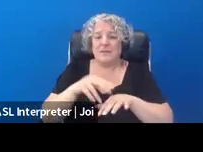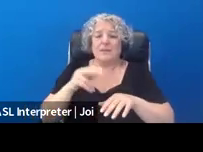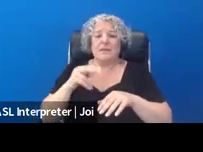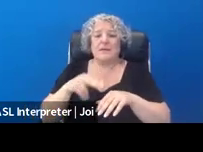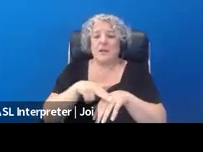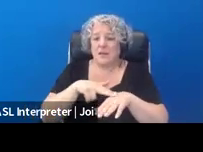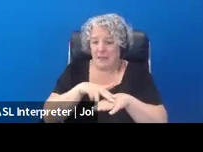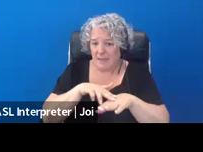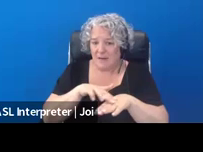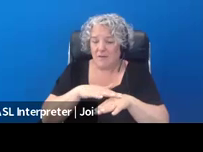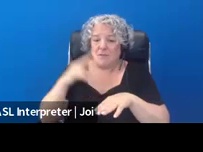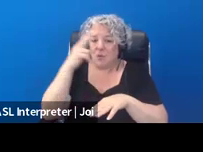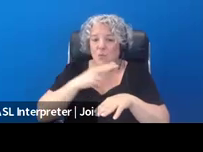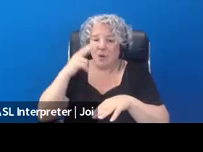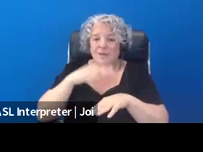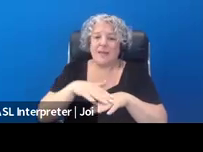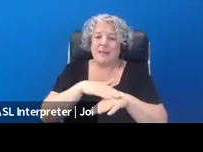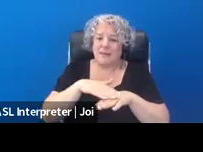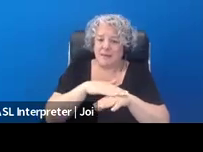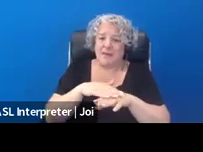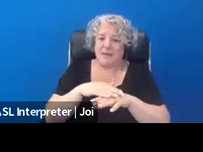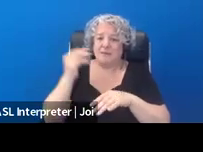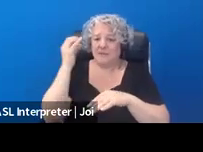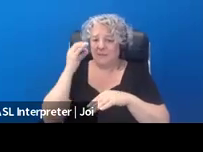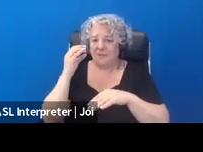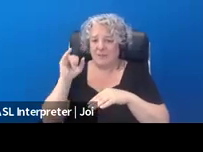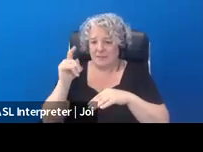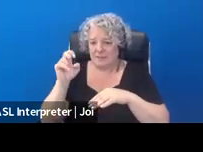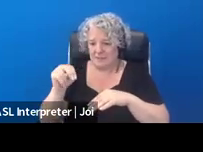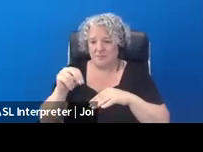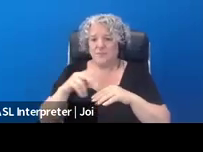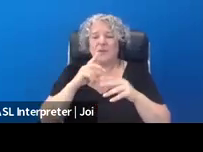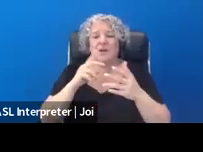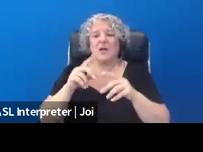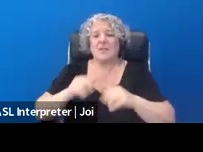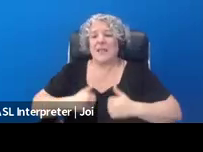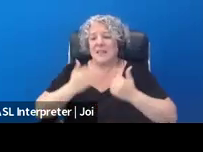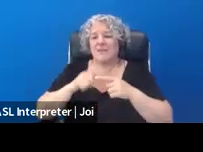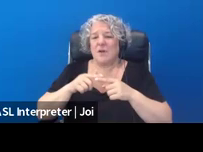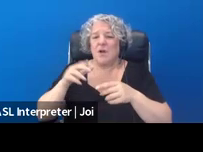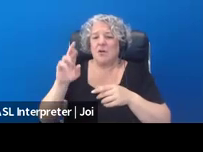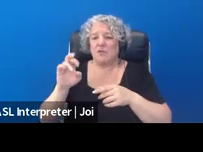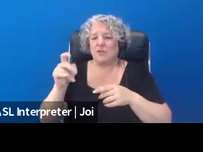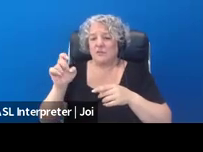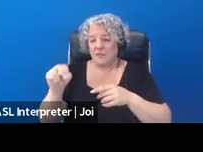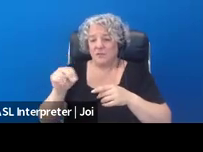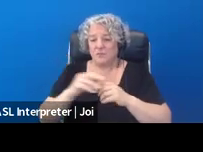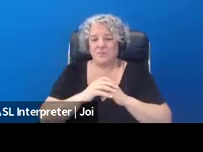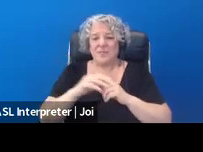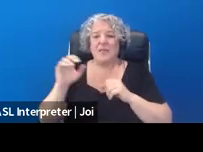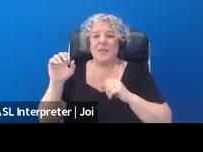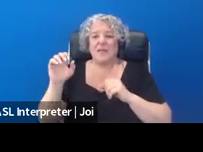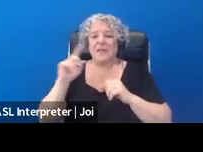Hawaiians, and in tribal communities both on and off reservation. STAR stands for something. It stands